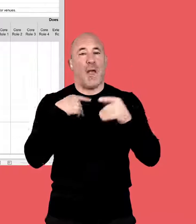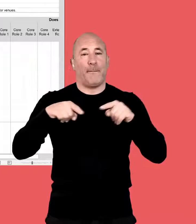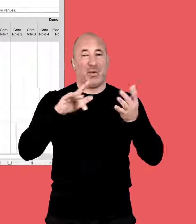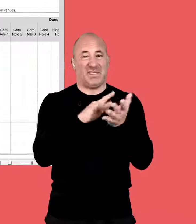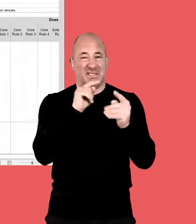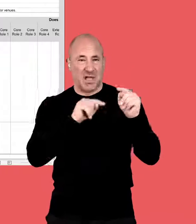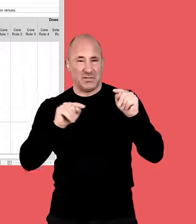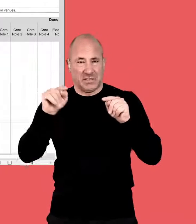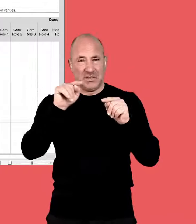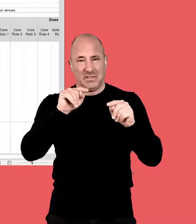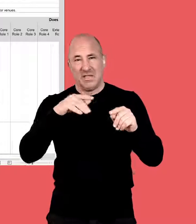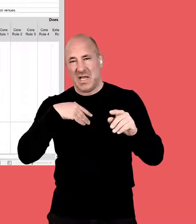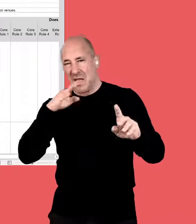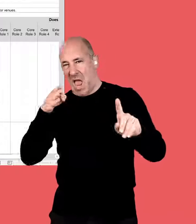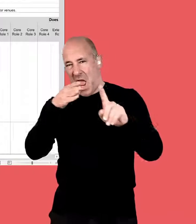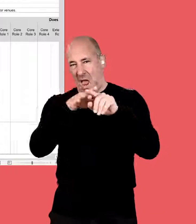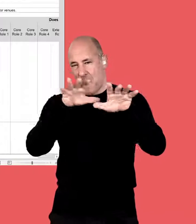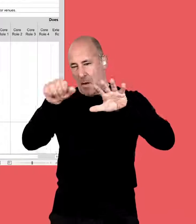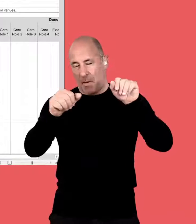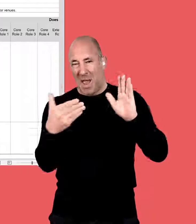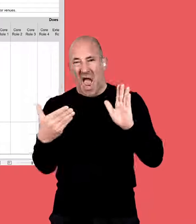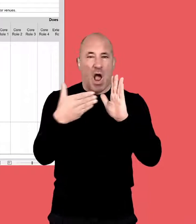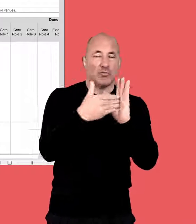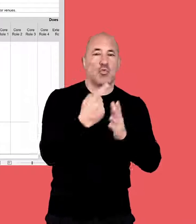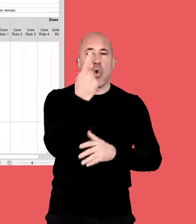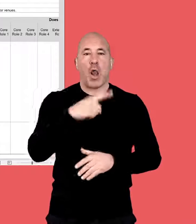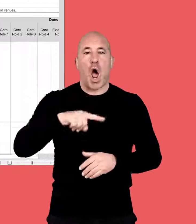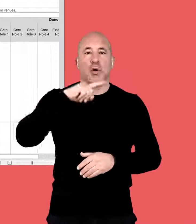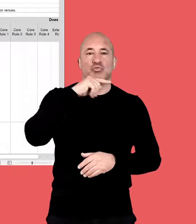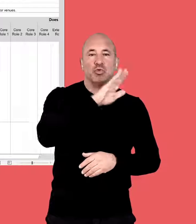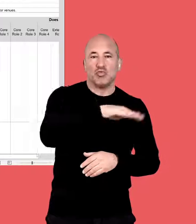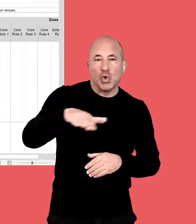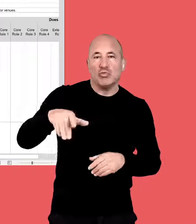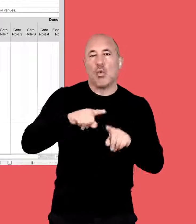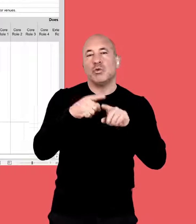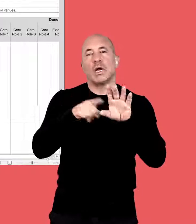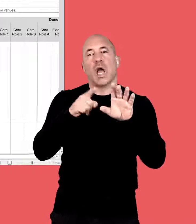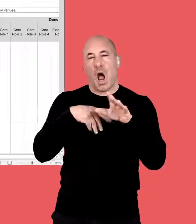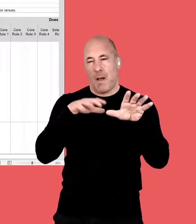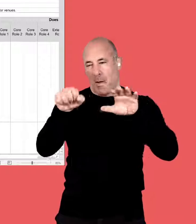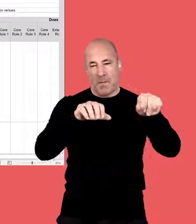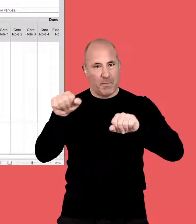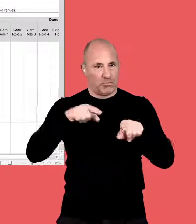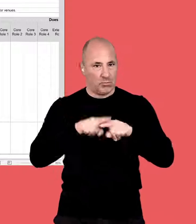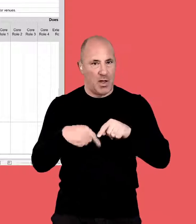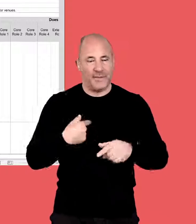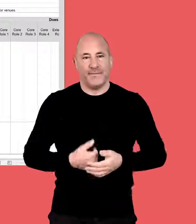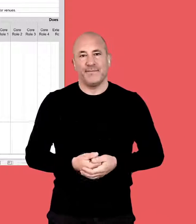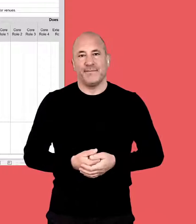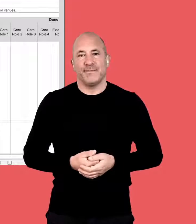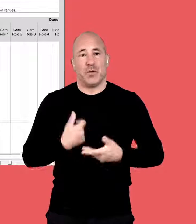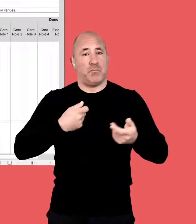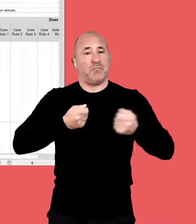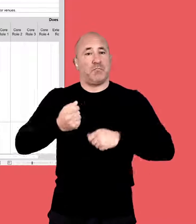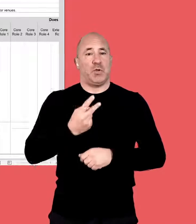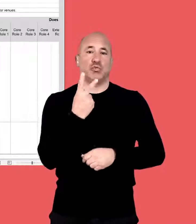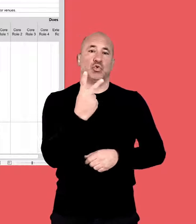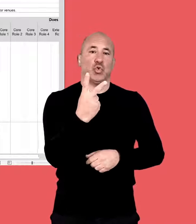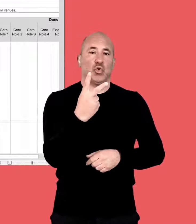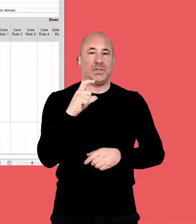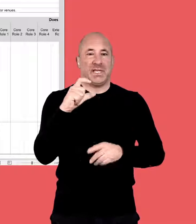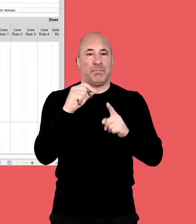across our music centres and reach an additional 100 children and young people. We'd also like to